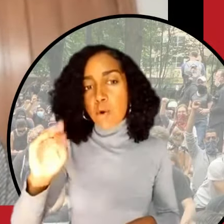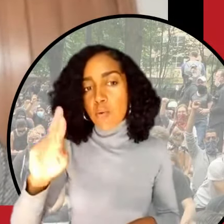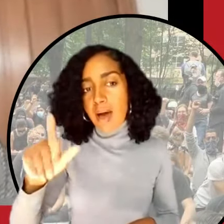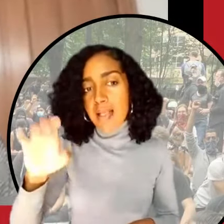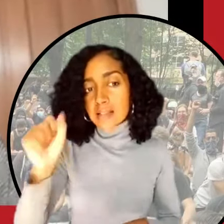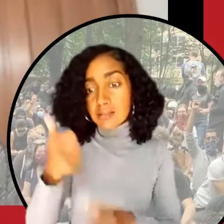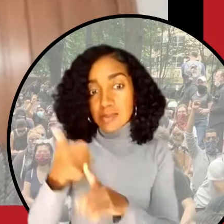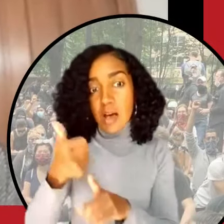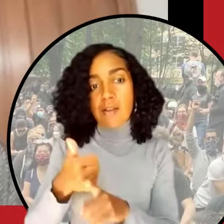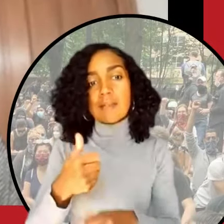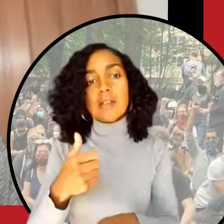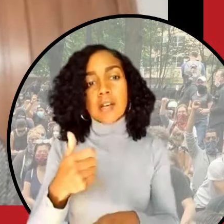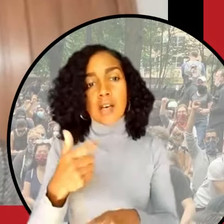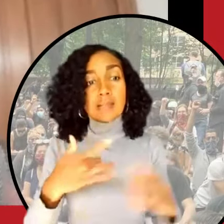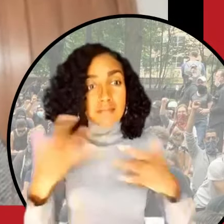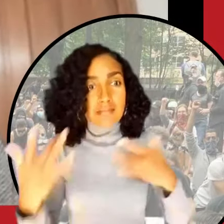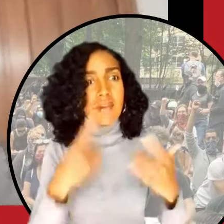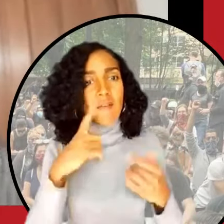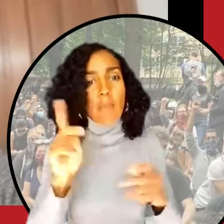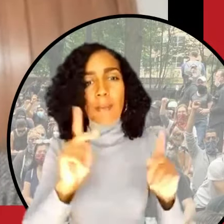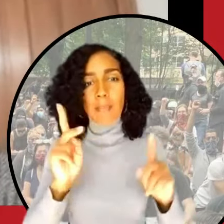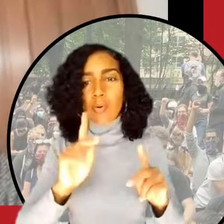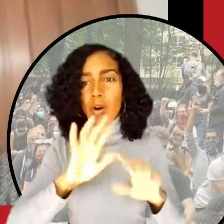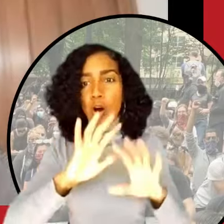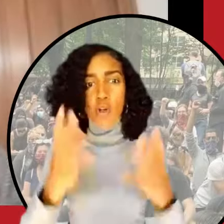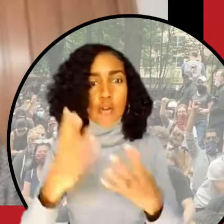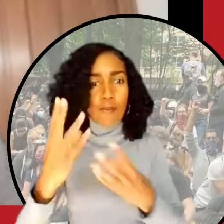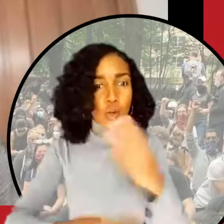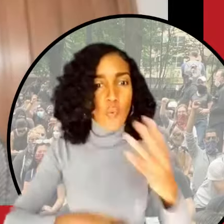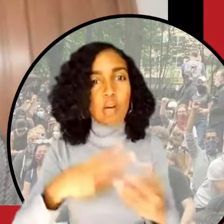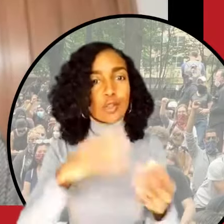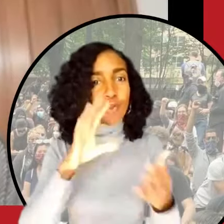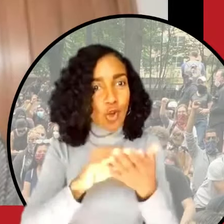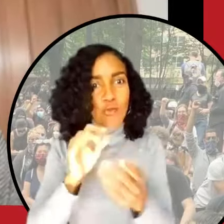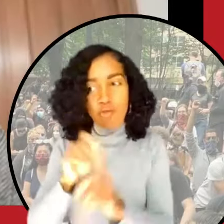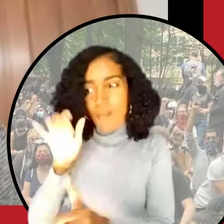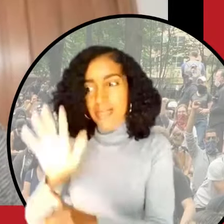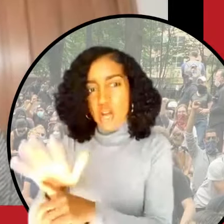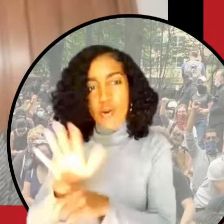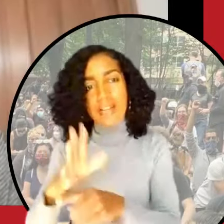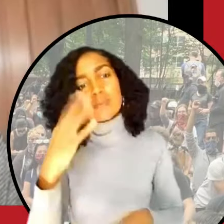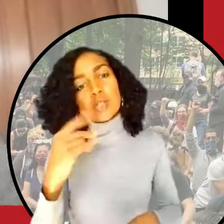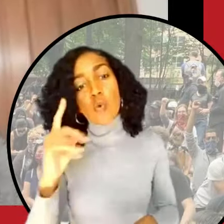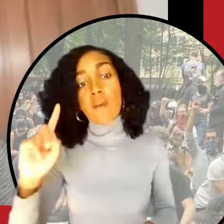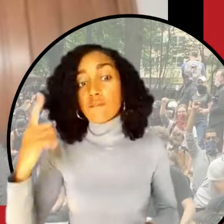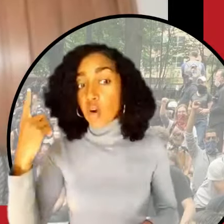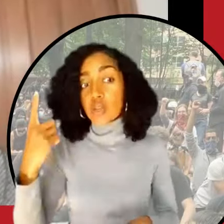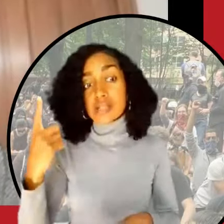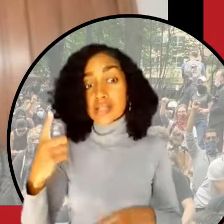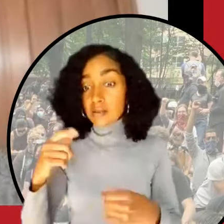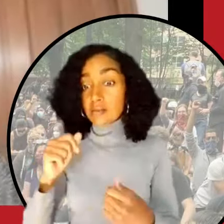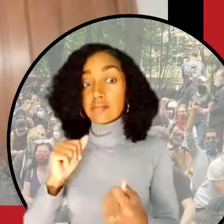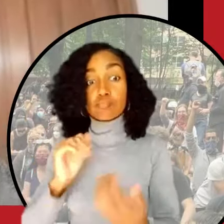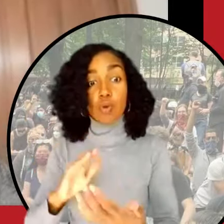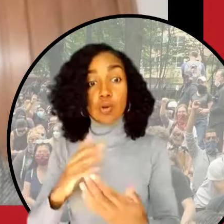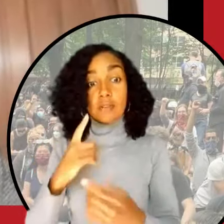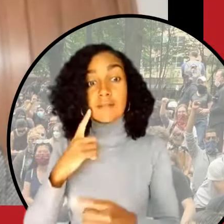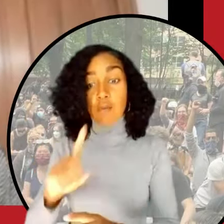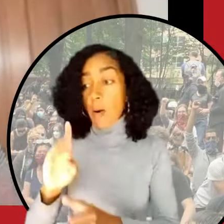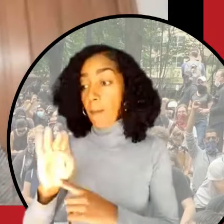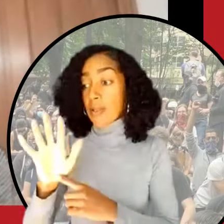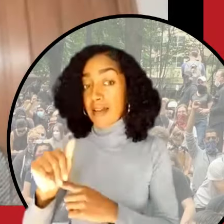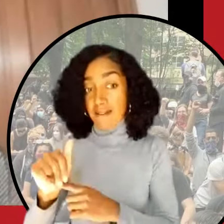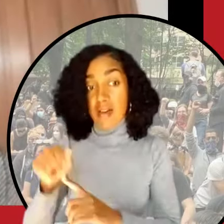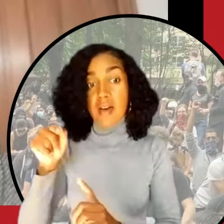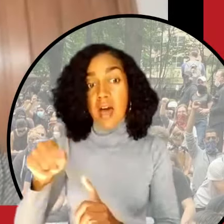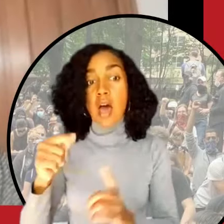keen for people around the world to learn from that experience. One of his first acts upon returning to Bolivia was to call a conference of